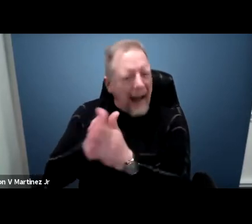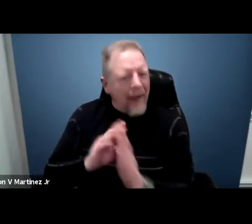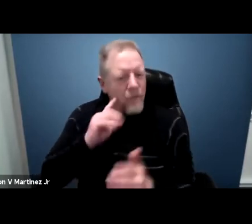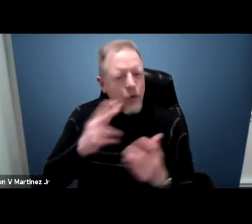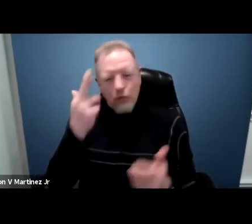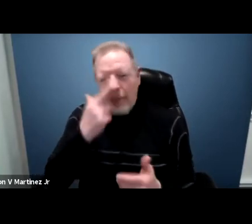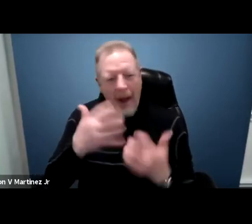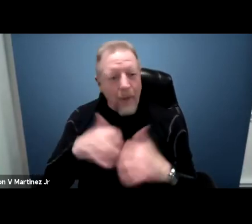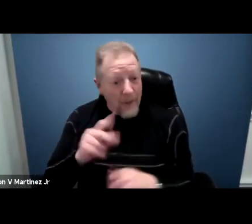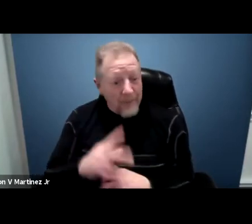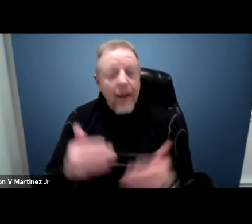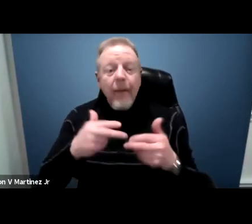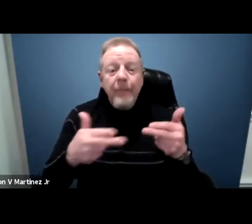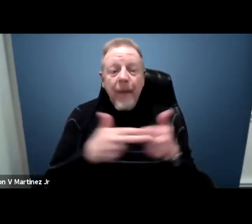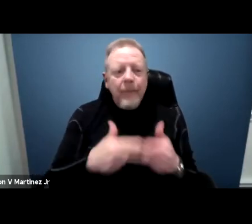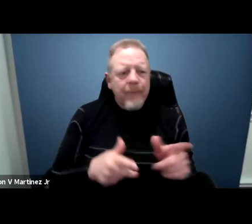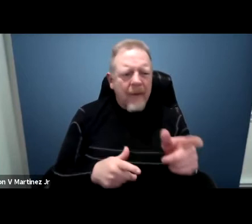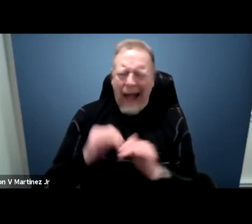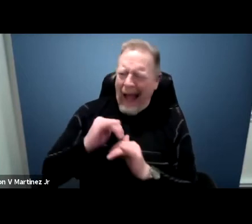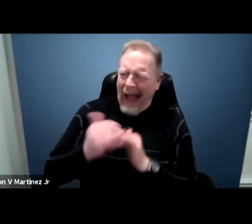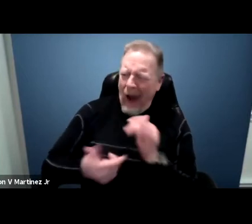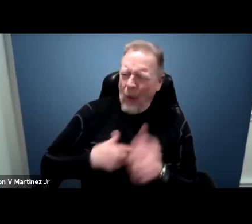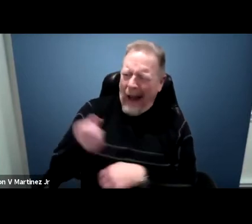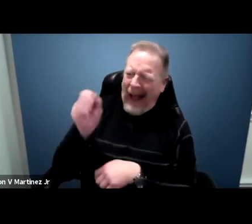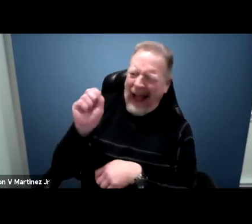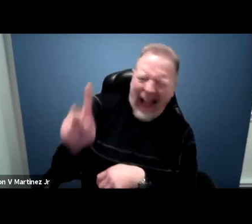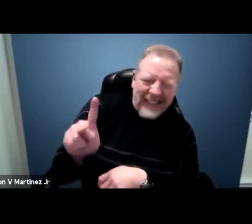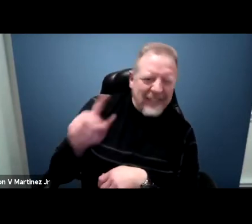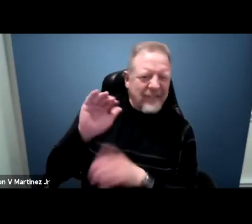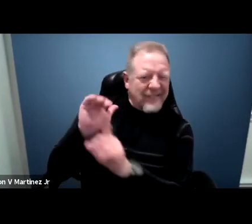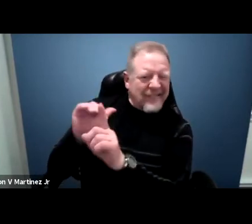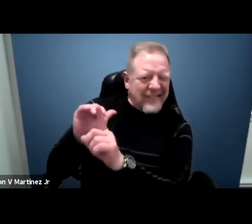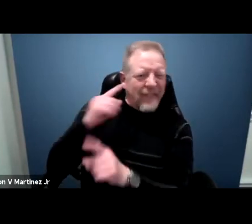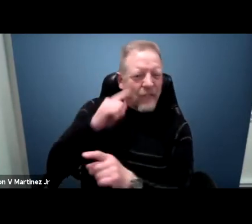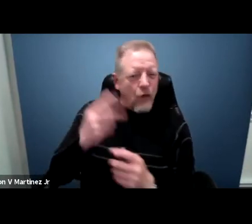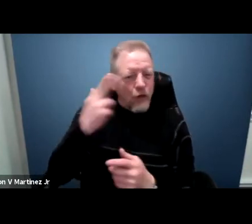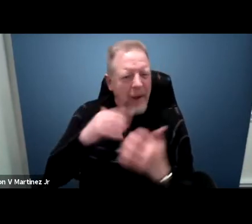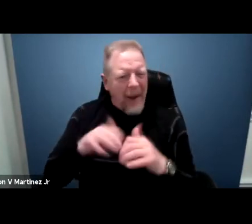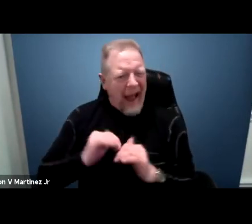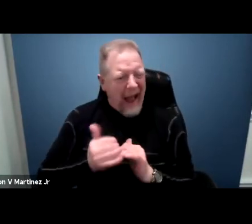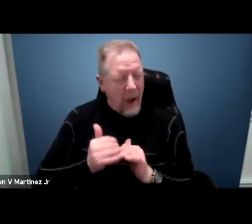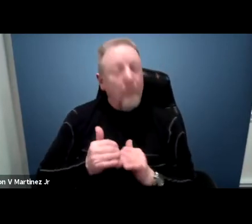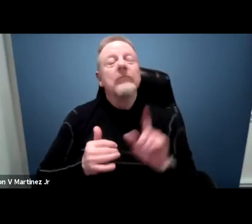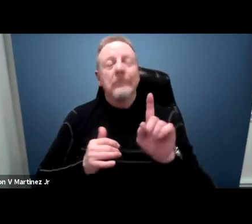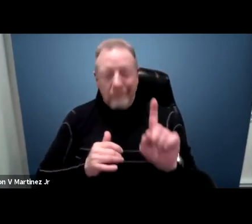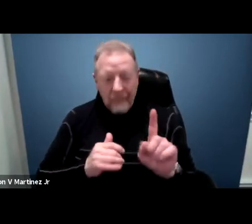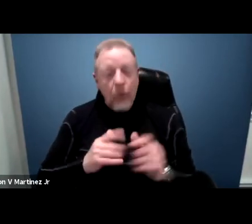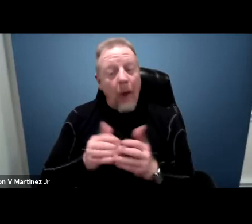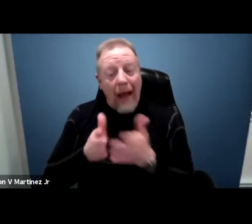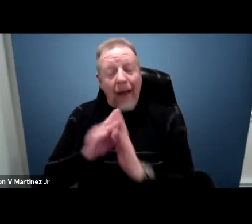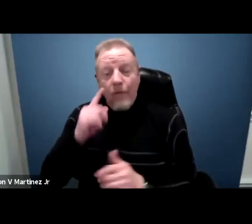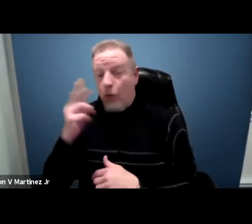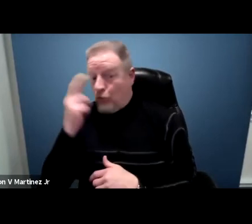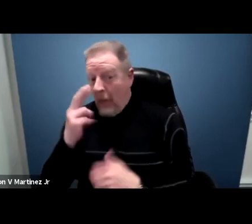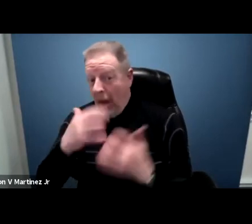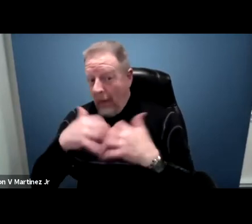So then the big question, how do I ask for a reasonable accommodation? So to obtain a reasonable accommodation, you only need